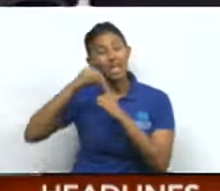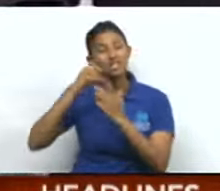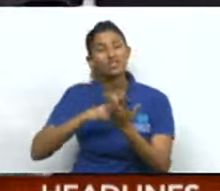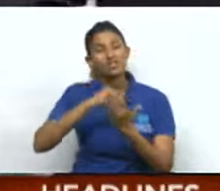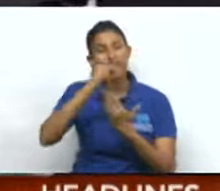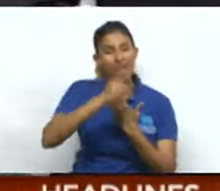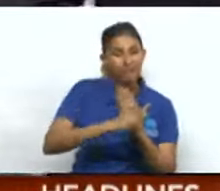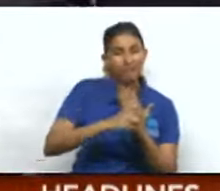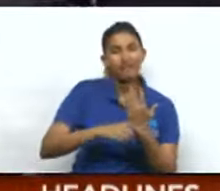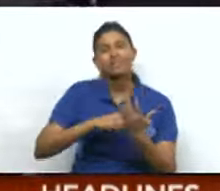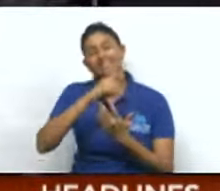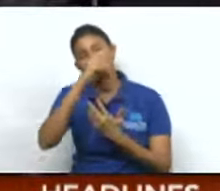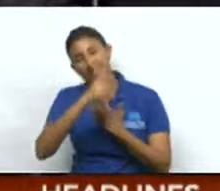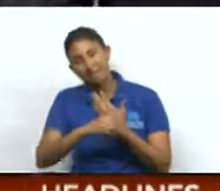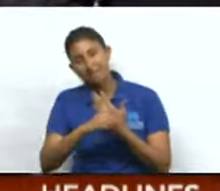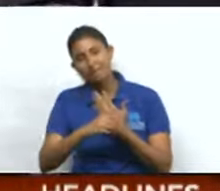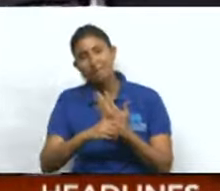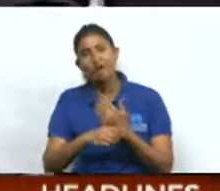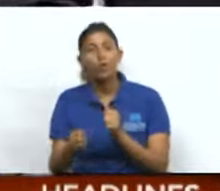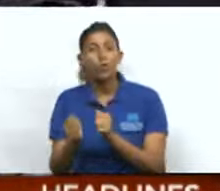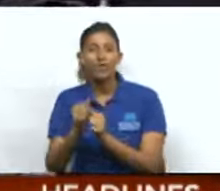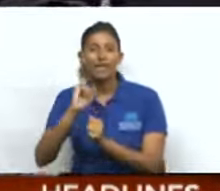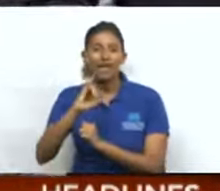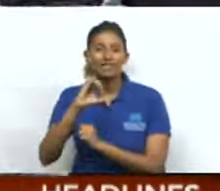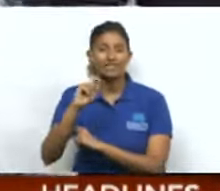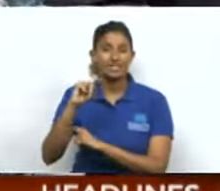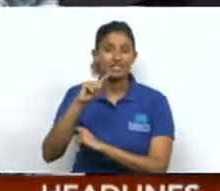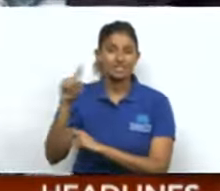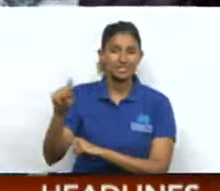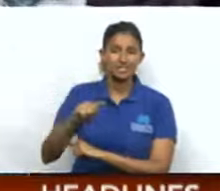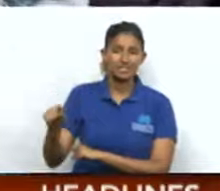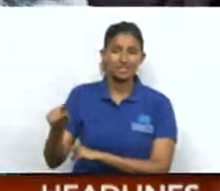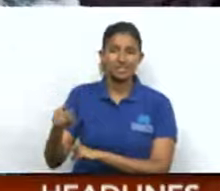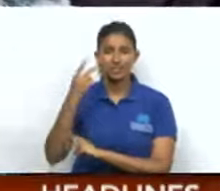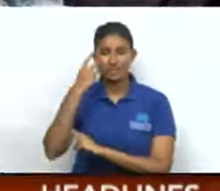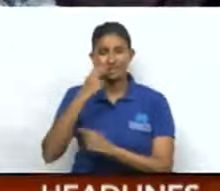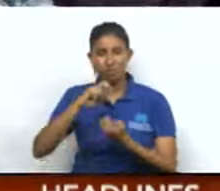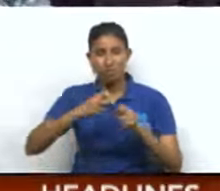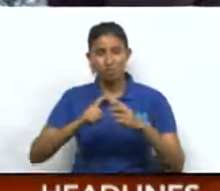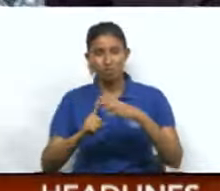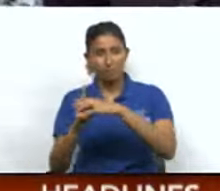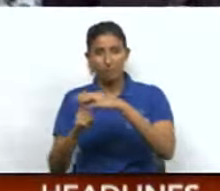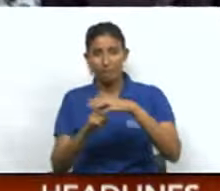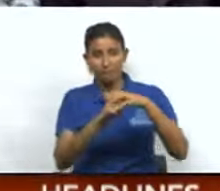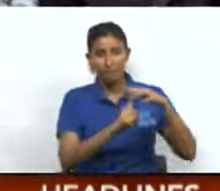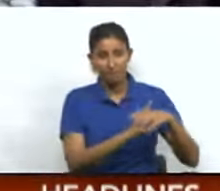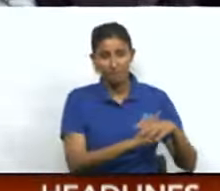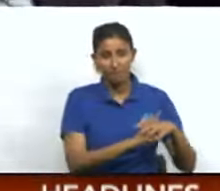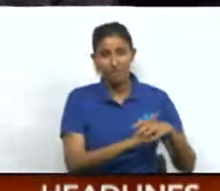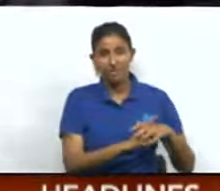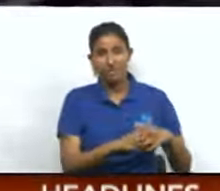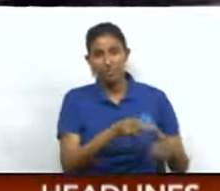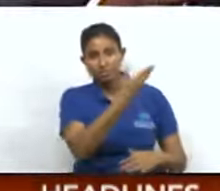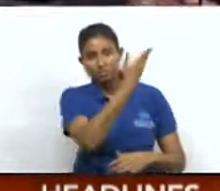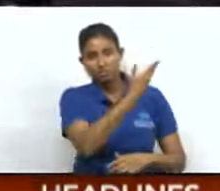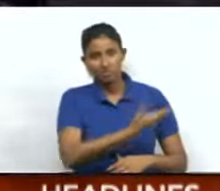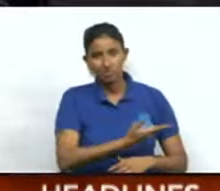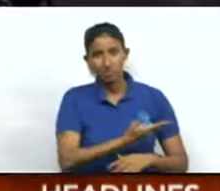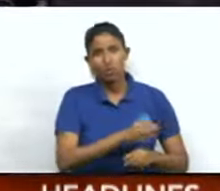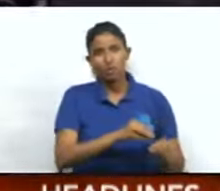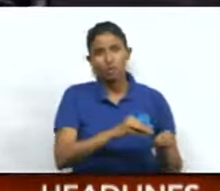interacts with the intertropical convergence zone. That's when we could see some problems. And this is forecast to move across the Windward Islands